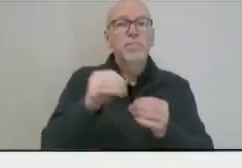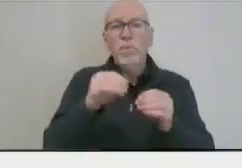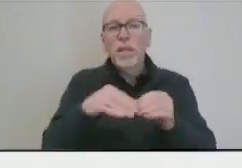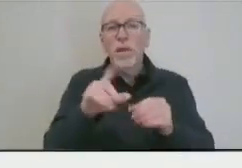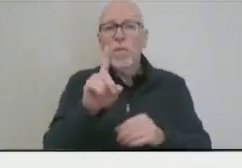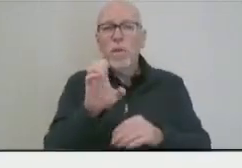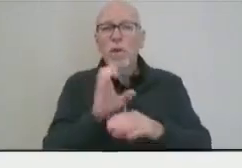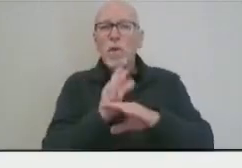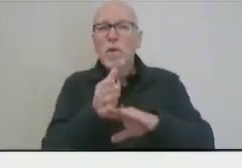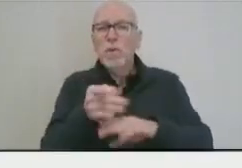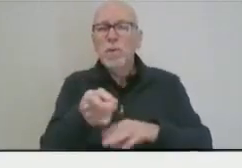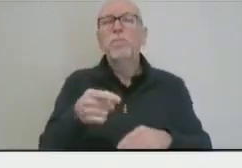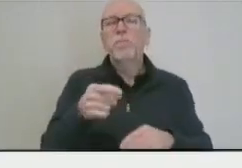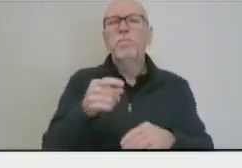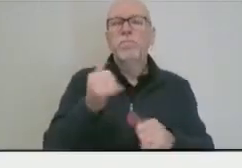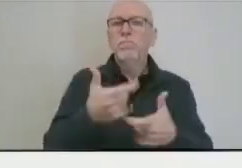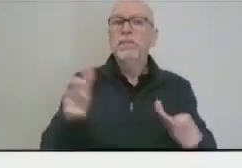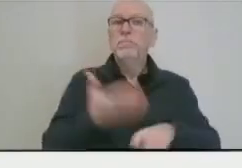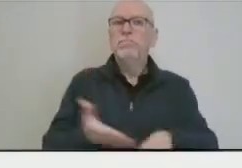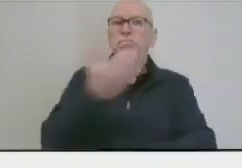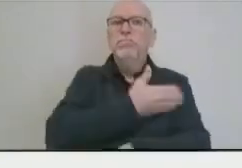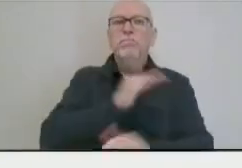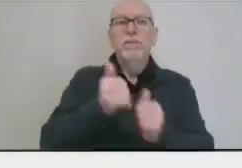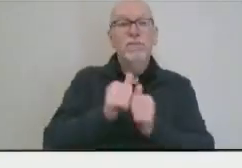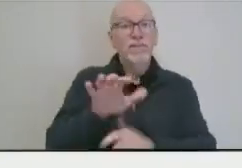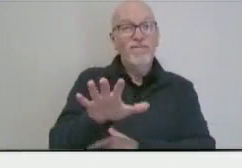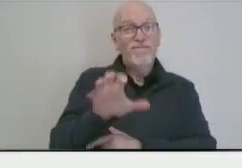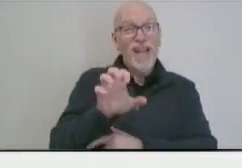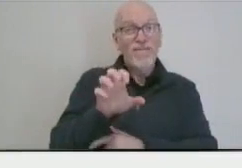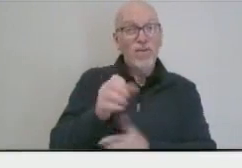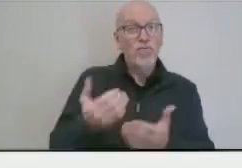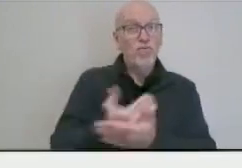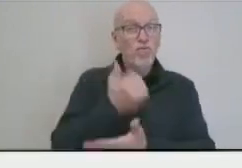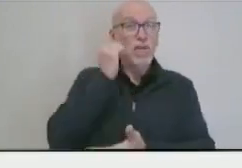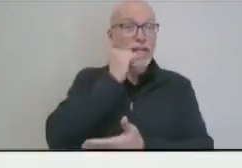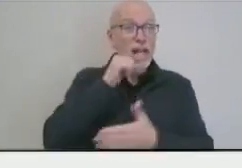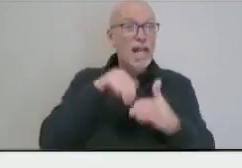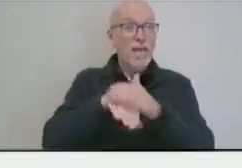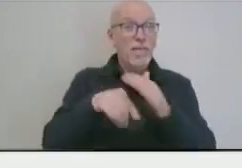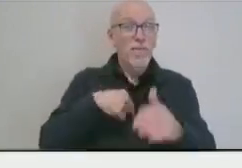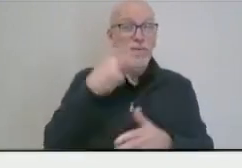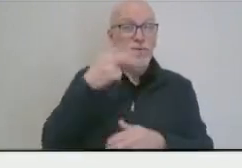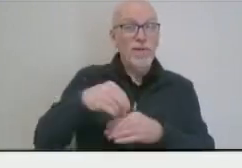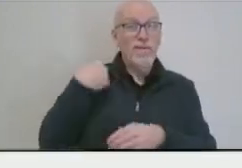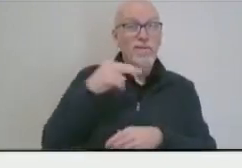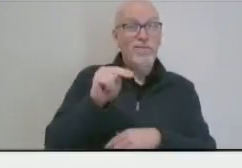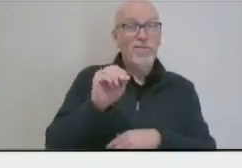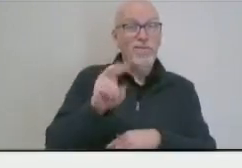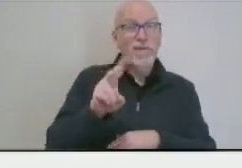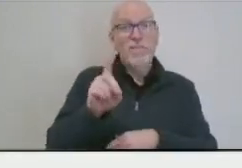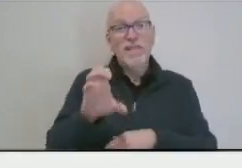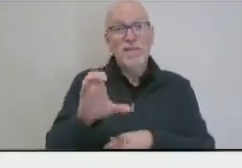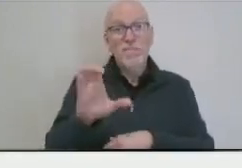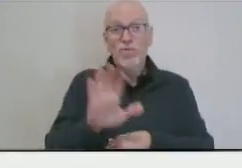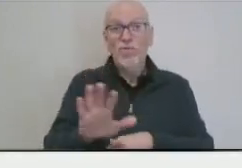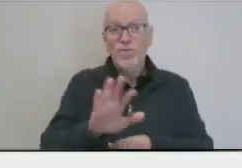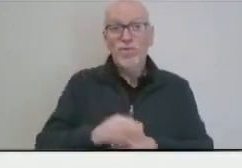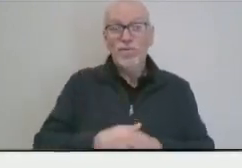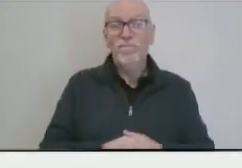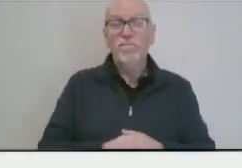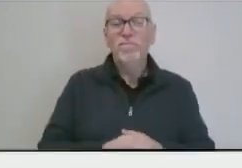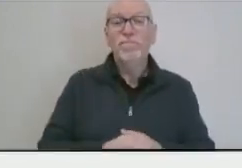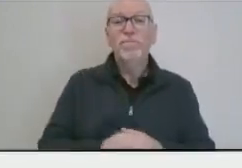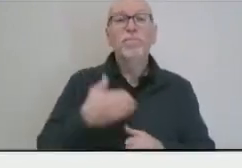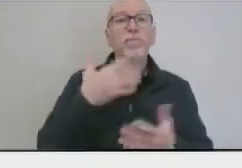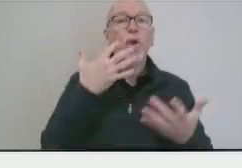is a vast improvement from the more than 500 new daily admissions that we saw in late November and early December. Our